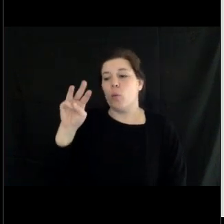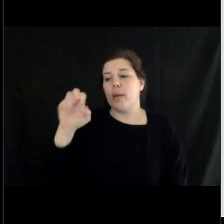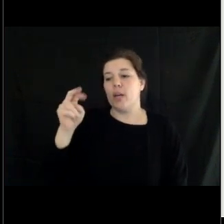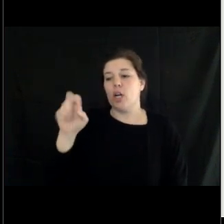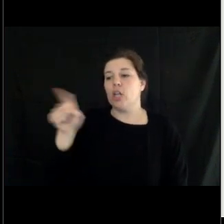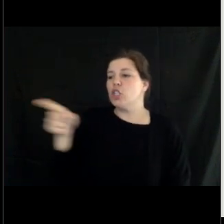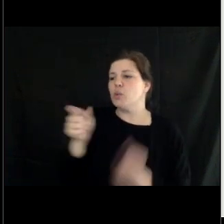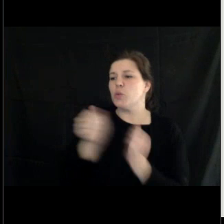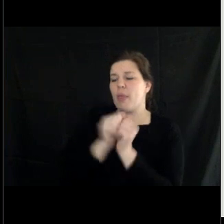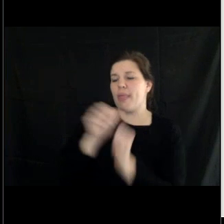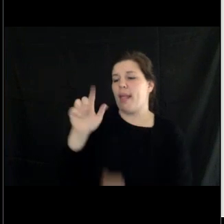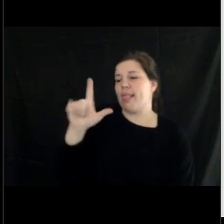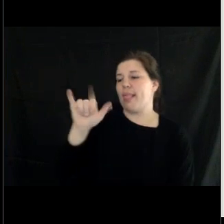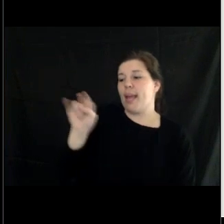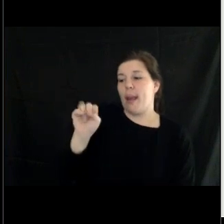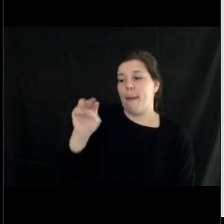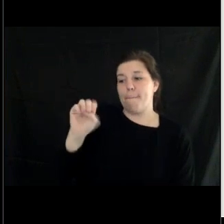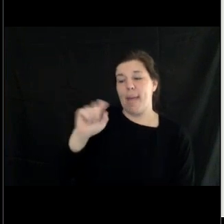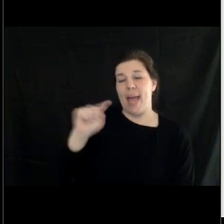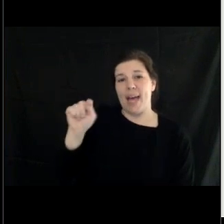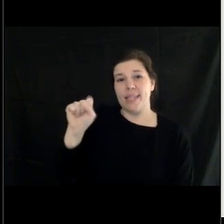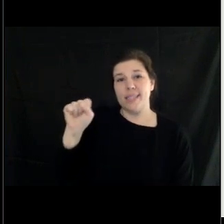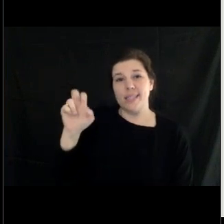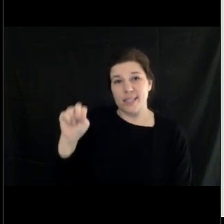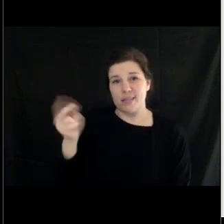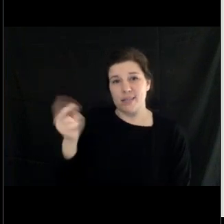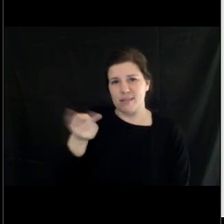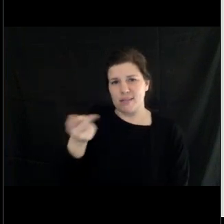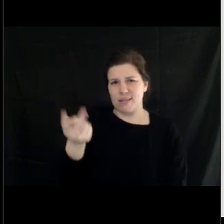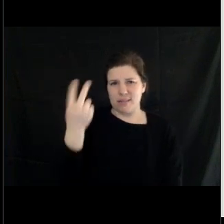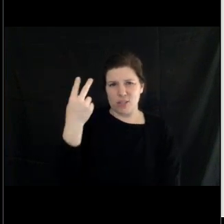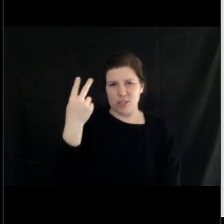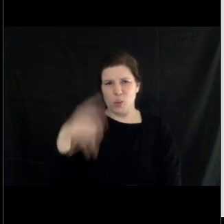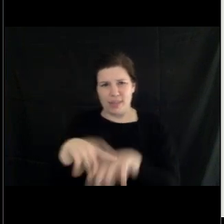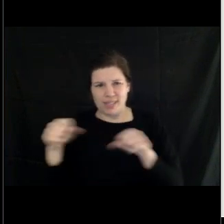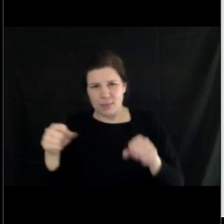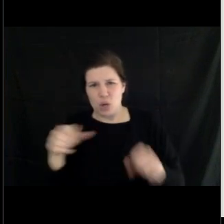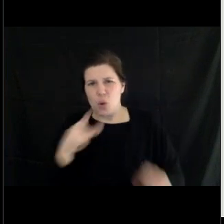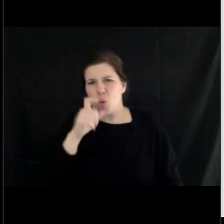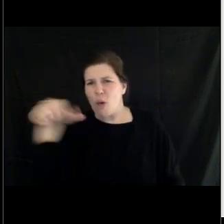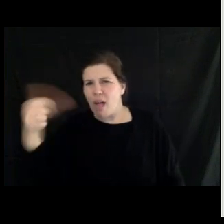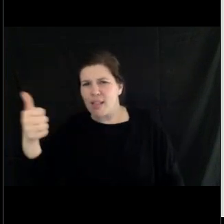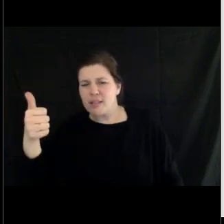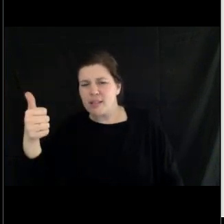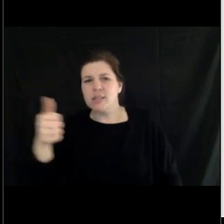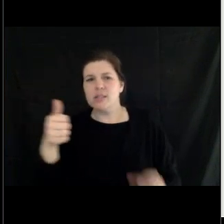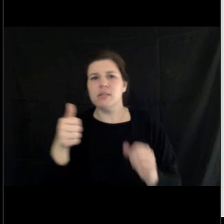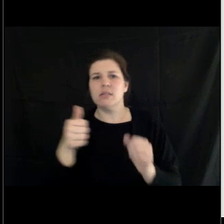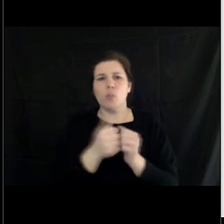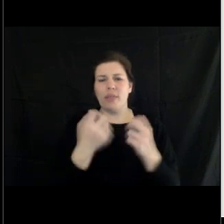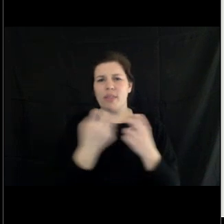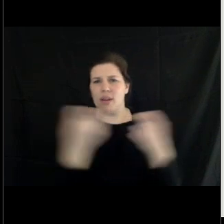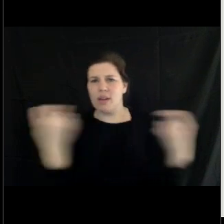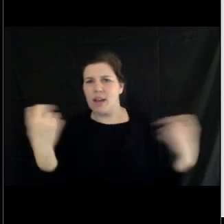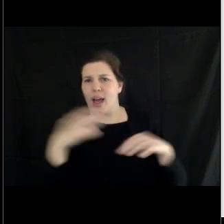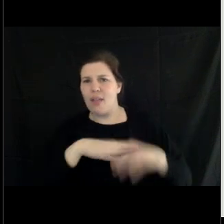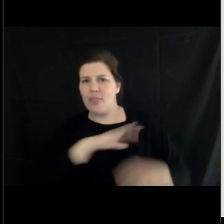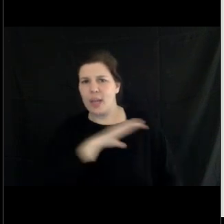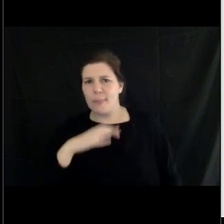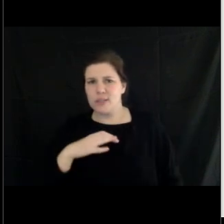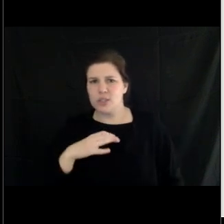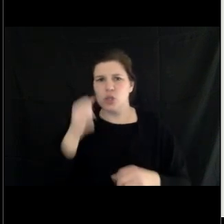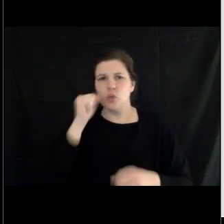Matson, another woman. I also was mayor with her. And who else did Arlene Weiner serve with on the commission? A woman named Lillian